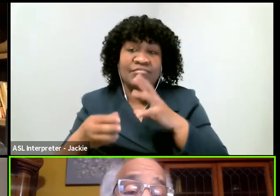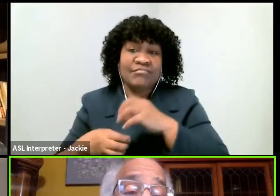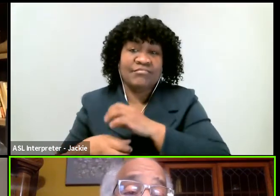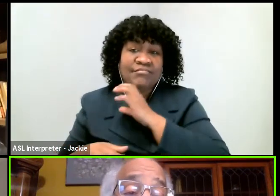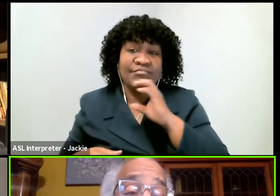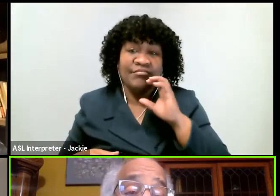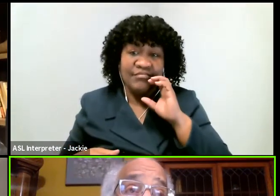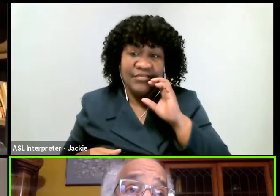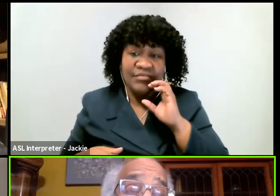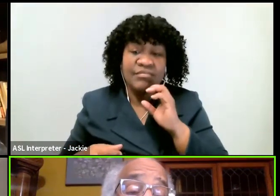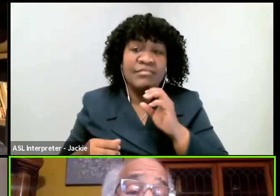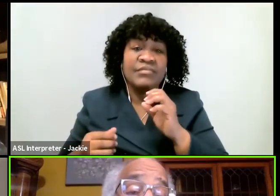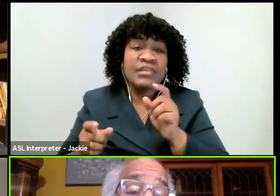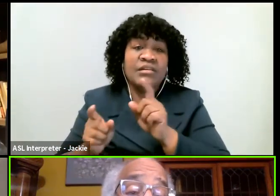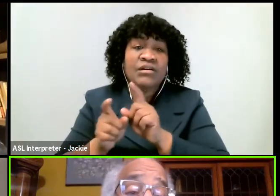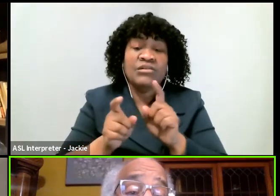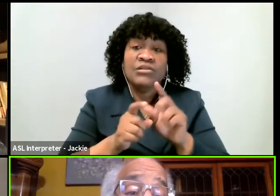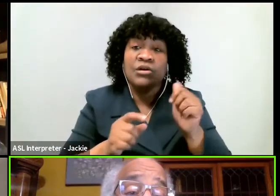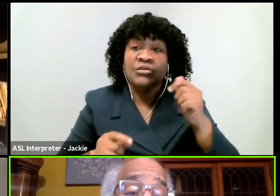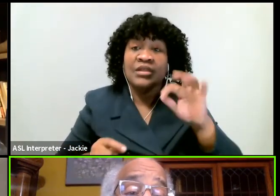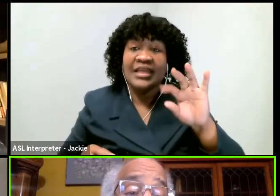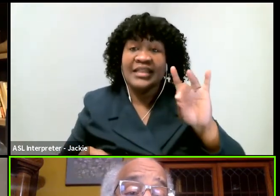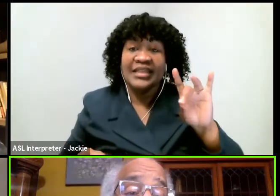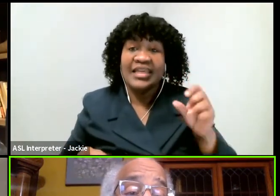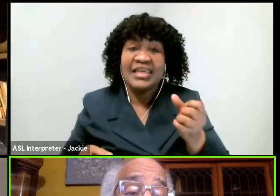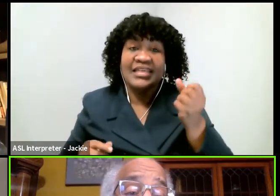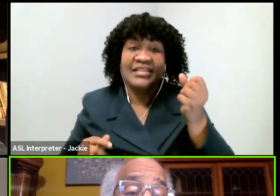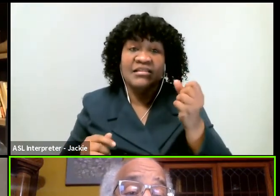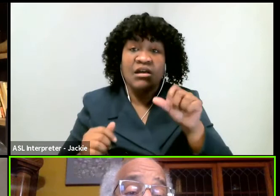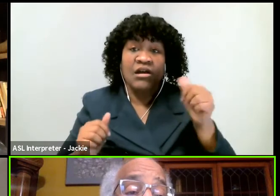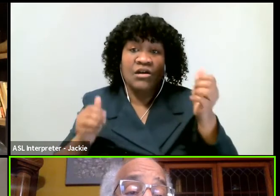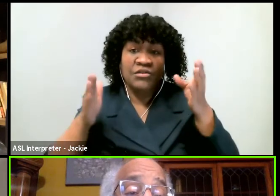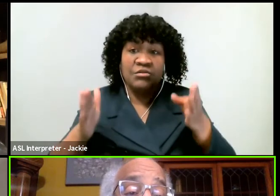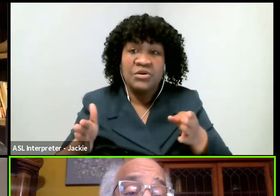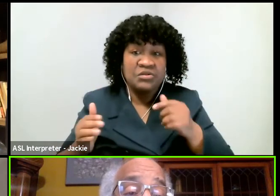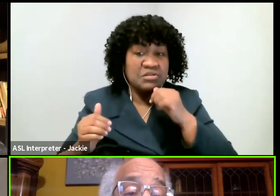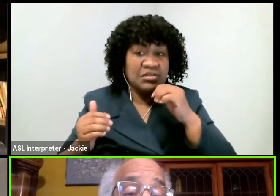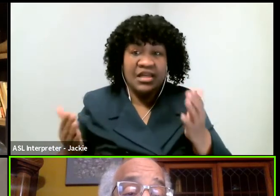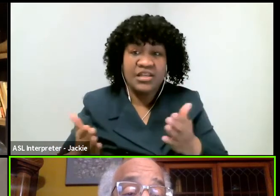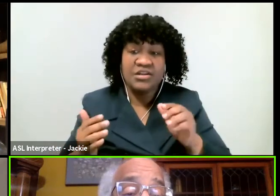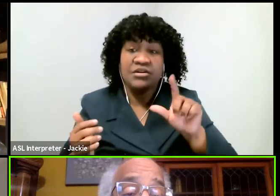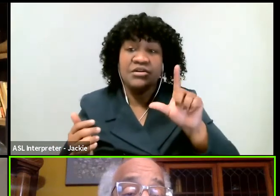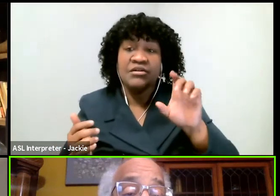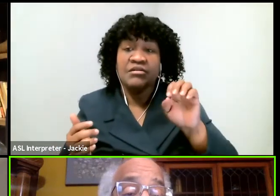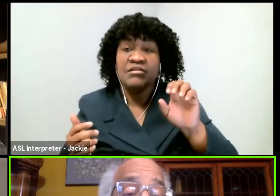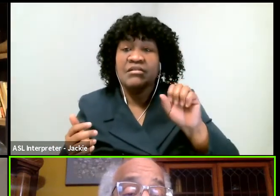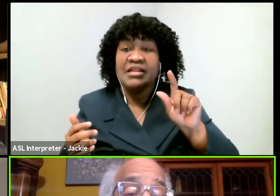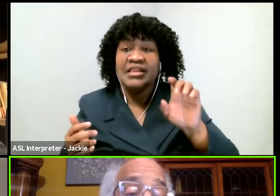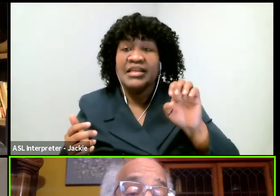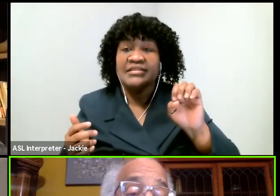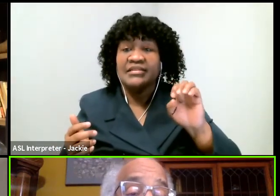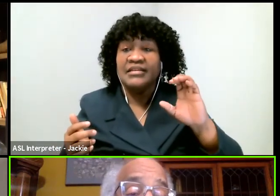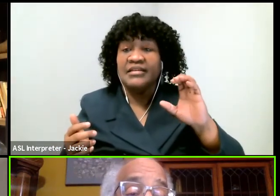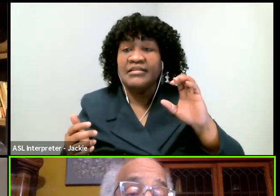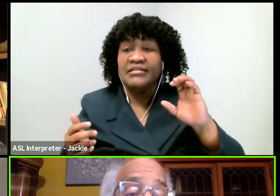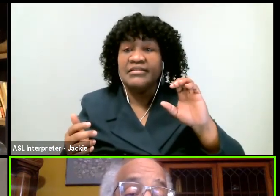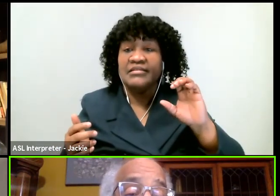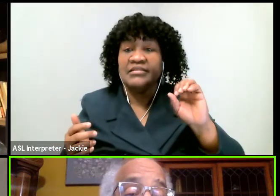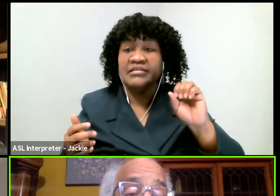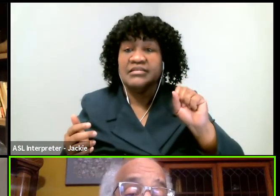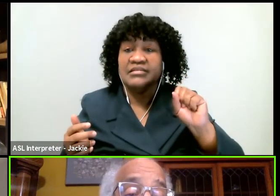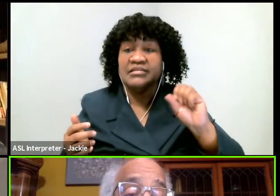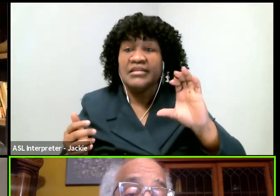to, in the 80s, someone else who's no longer with us, Leslie Scalapino, a great, great